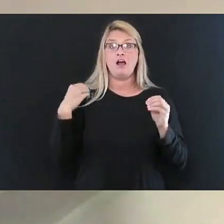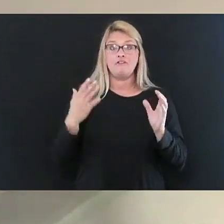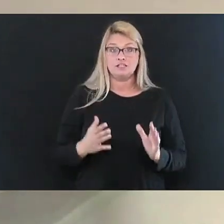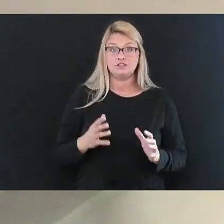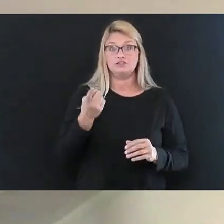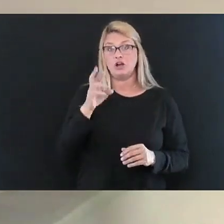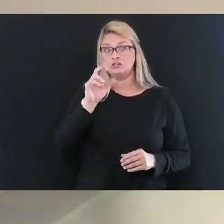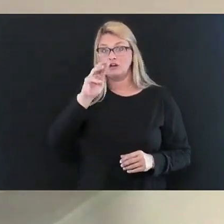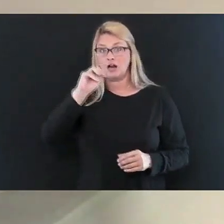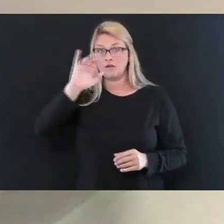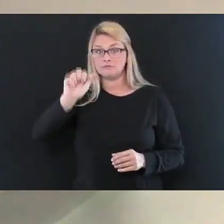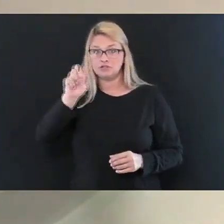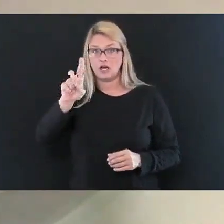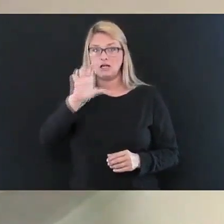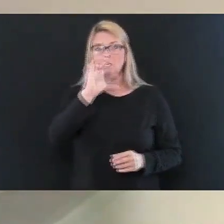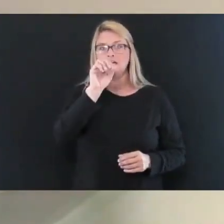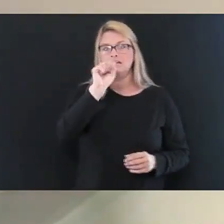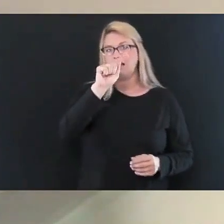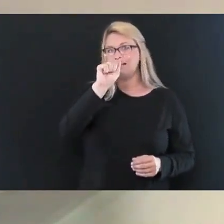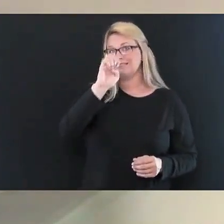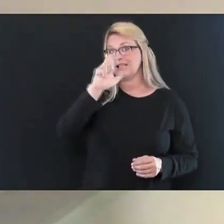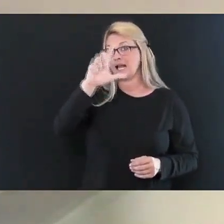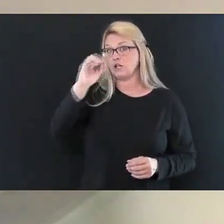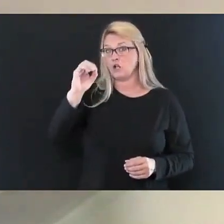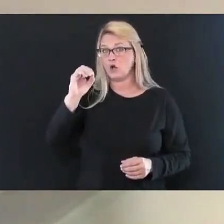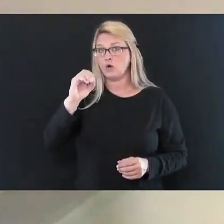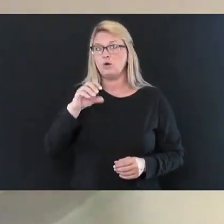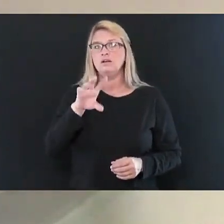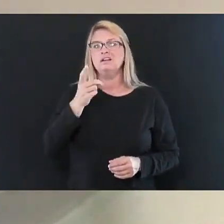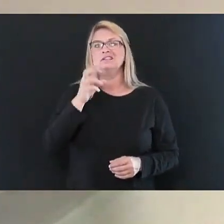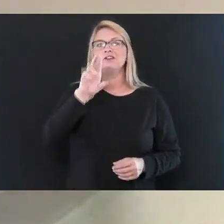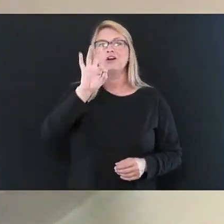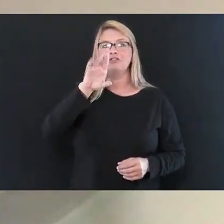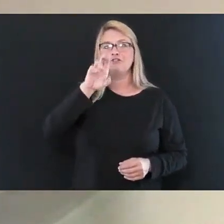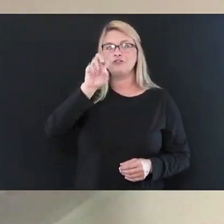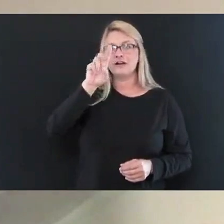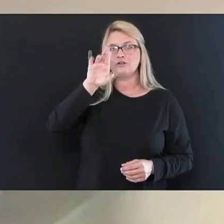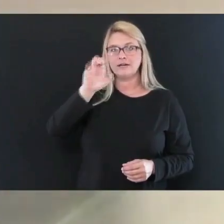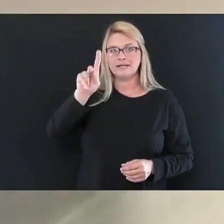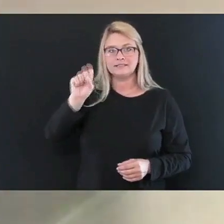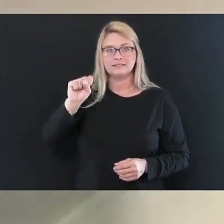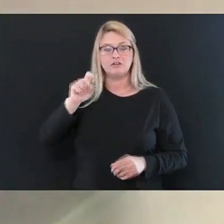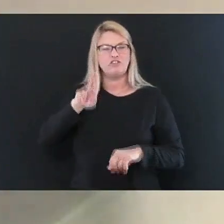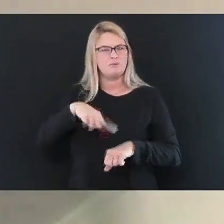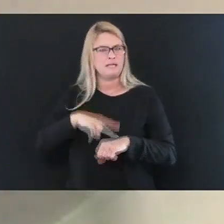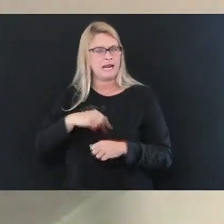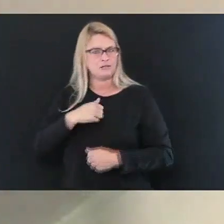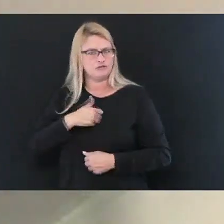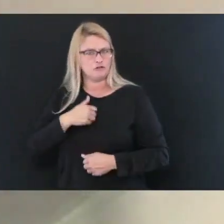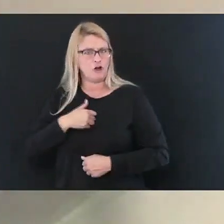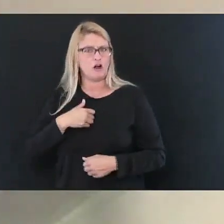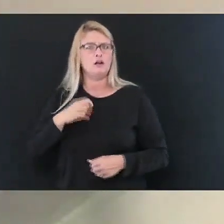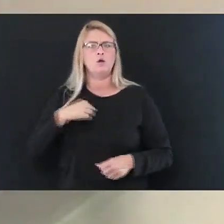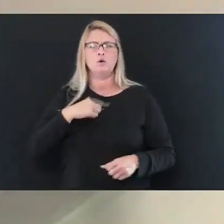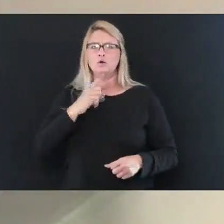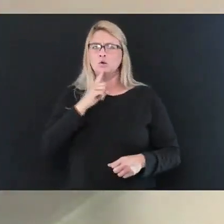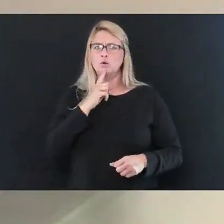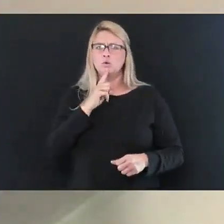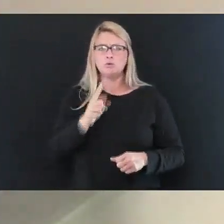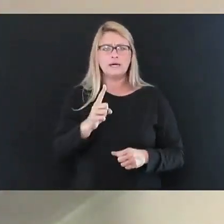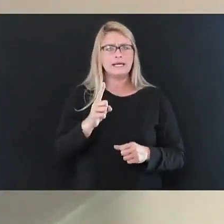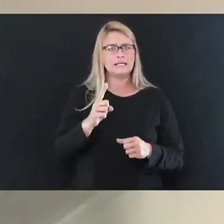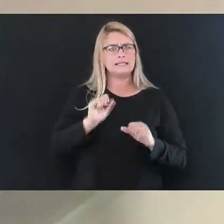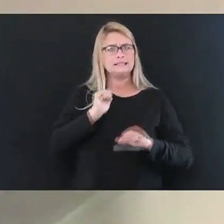Dr. Costello, many other people, Dr. Fredericks from the National Guard, and we're really starting to solidify those